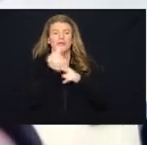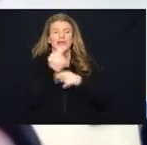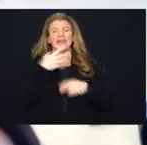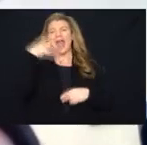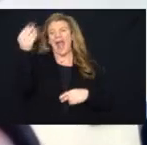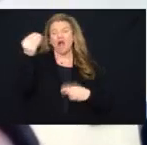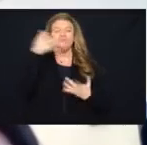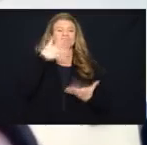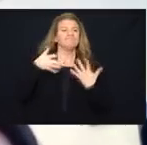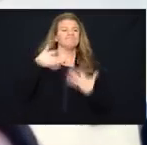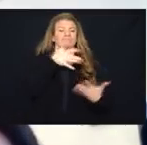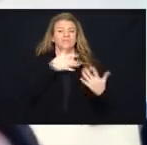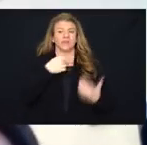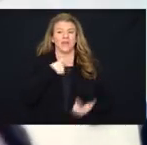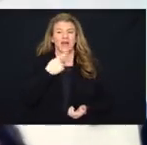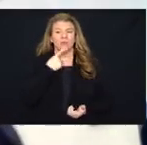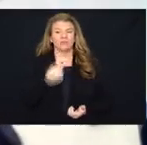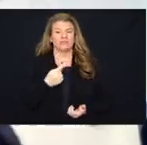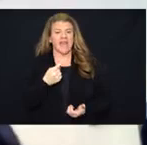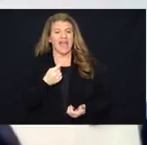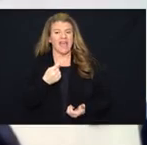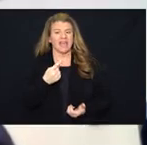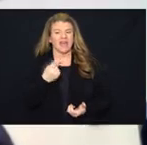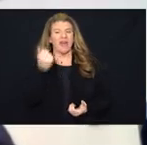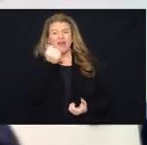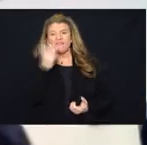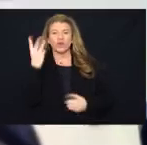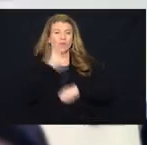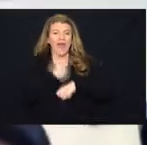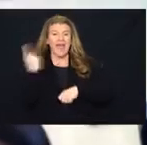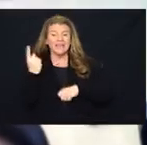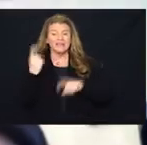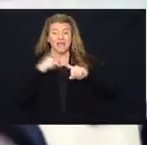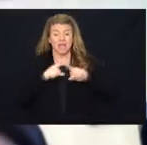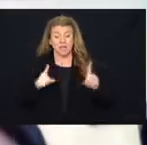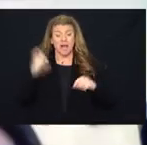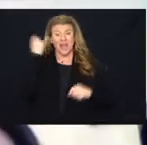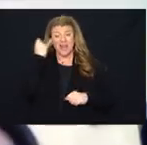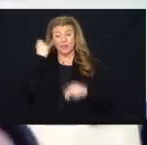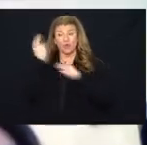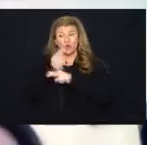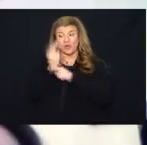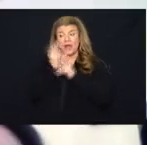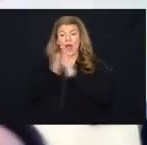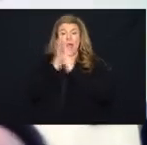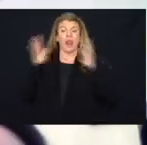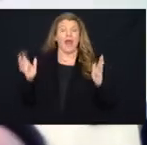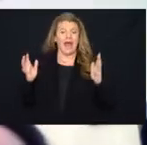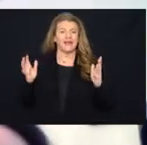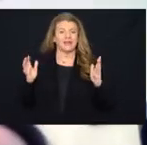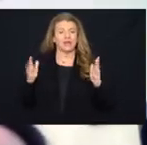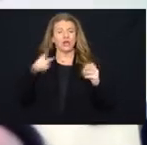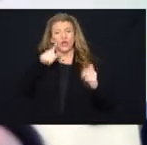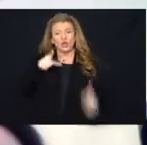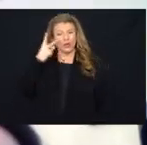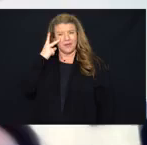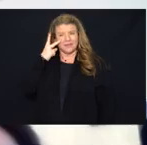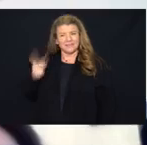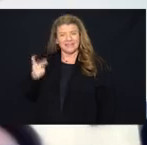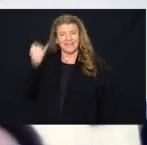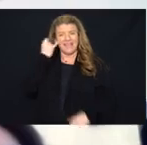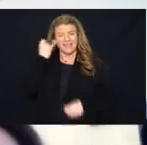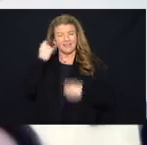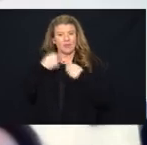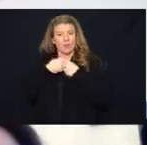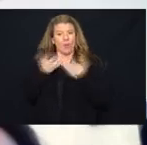setting, I would say a couple of days. But if you're using it a lot, I mean, you can kind of see if it's being worn